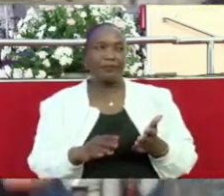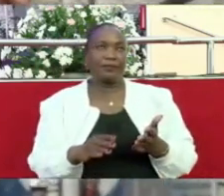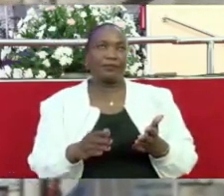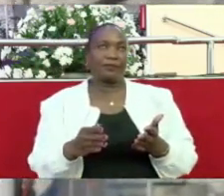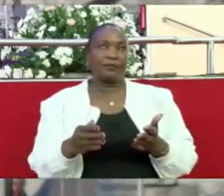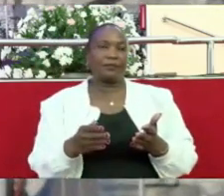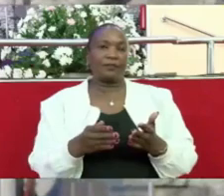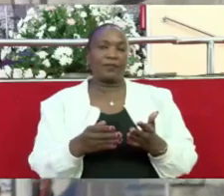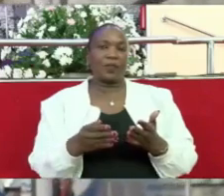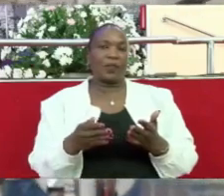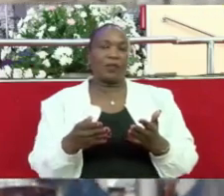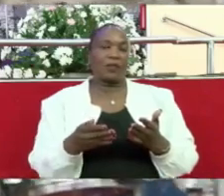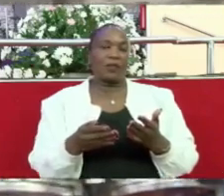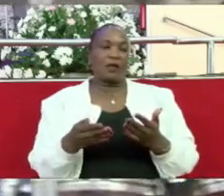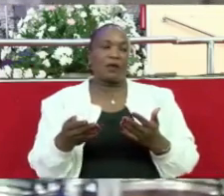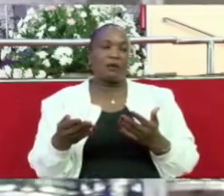where I was the CU chairman.